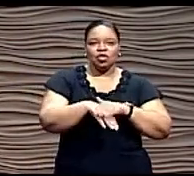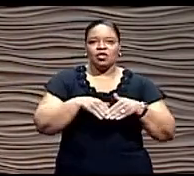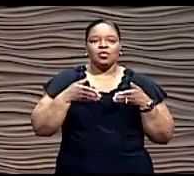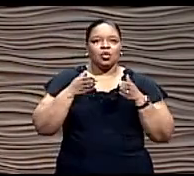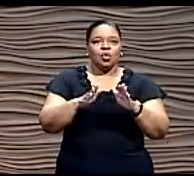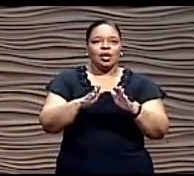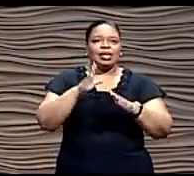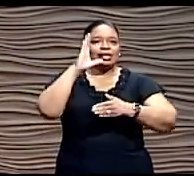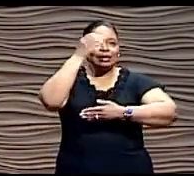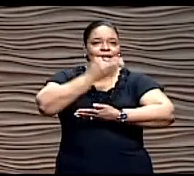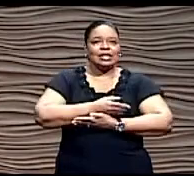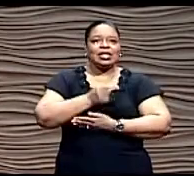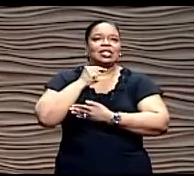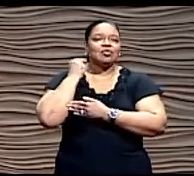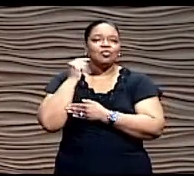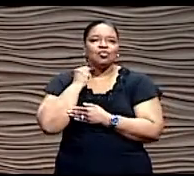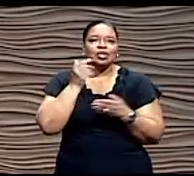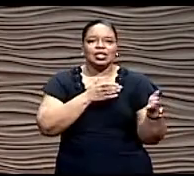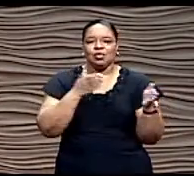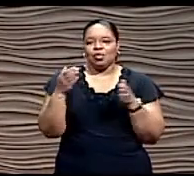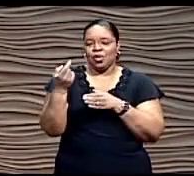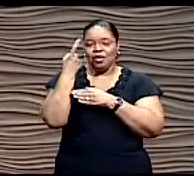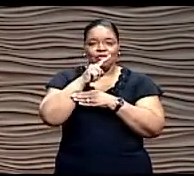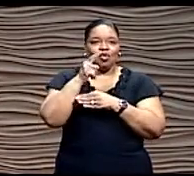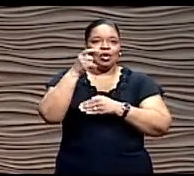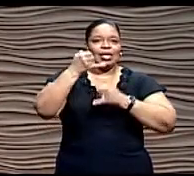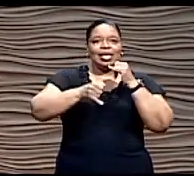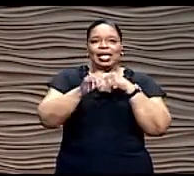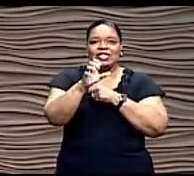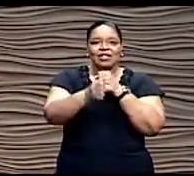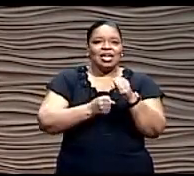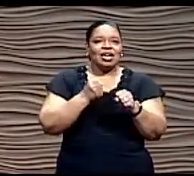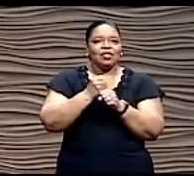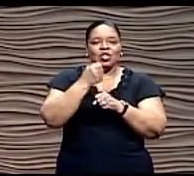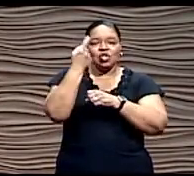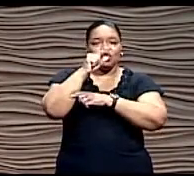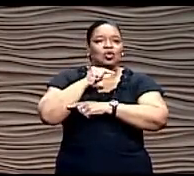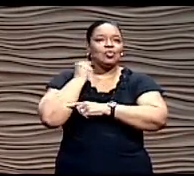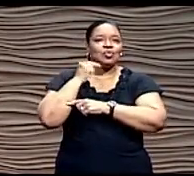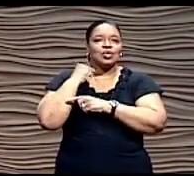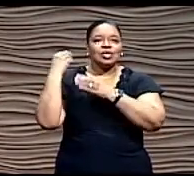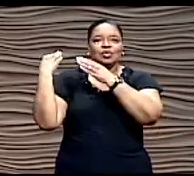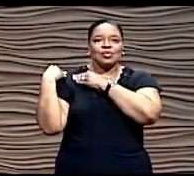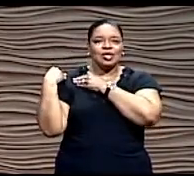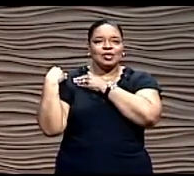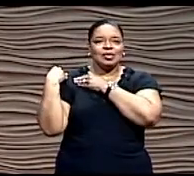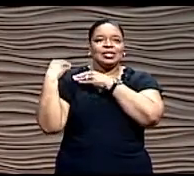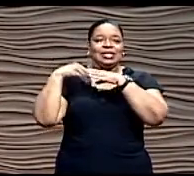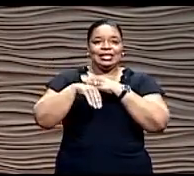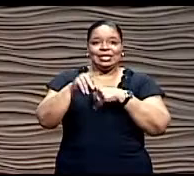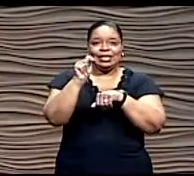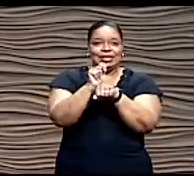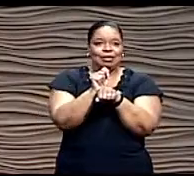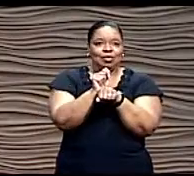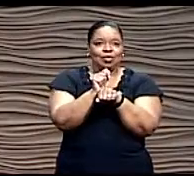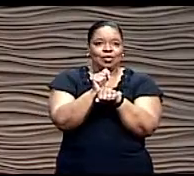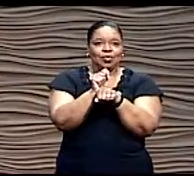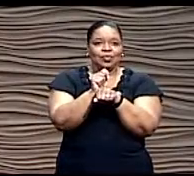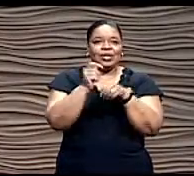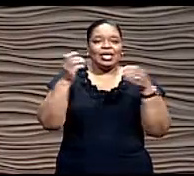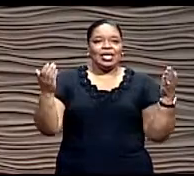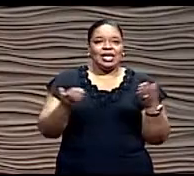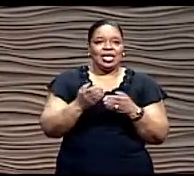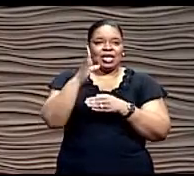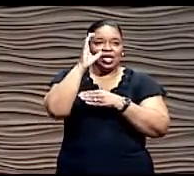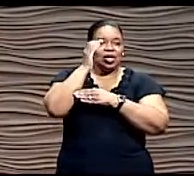of a priest. He had been preparing for the last 5 years for priestly responsibilities in the temple. Here he